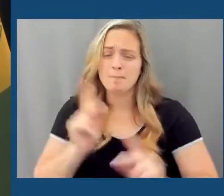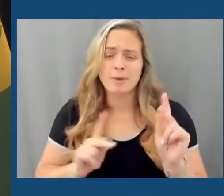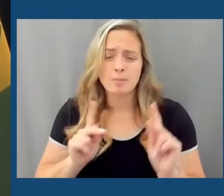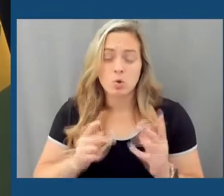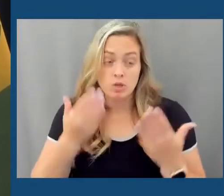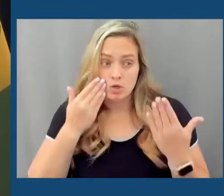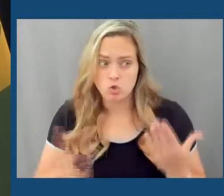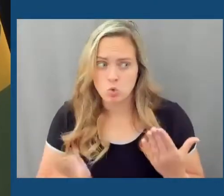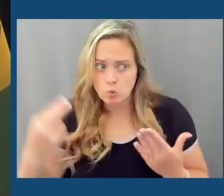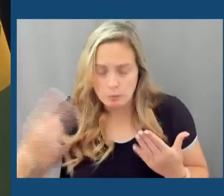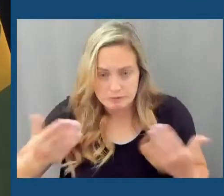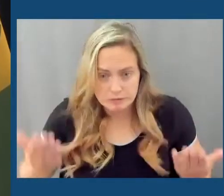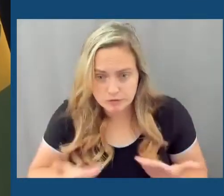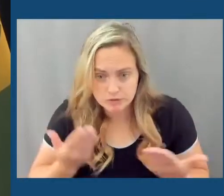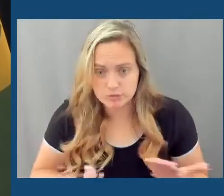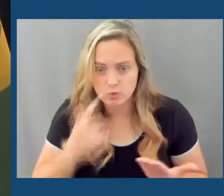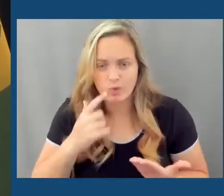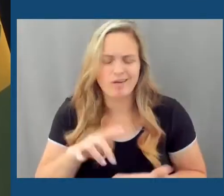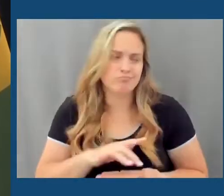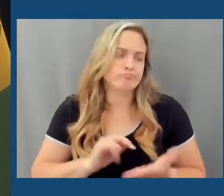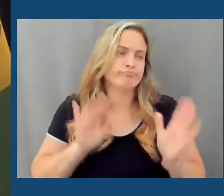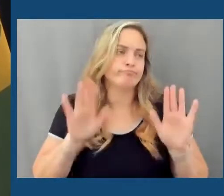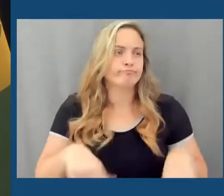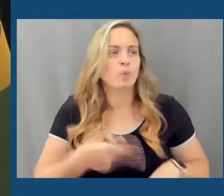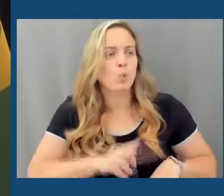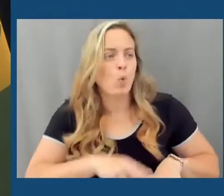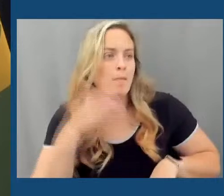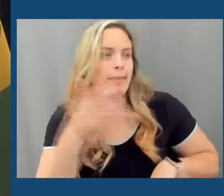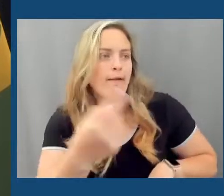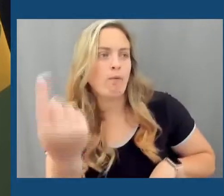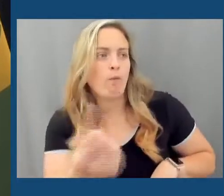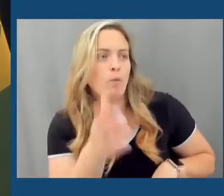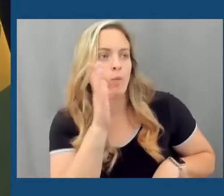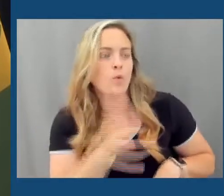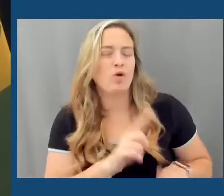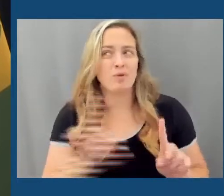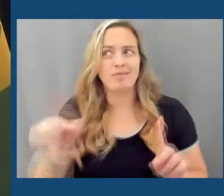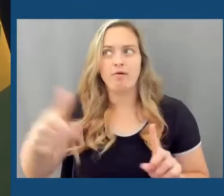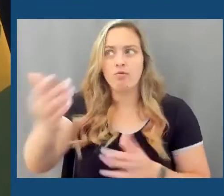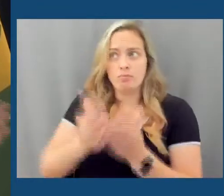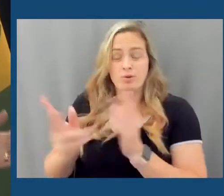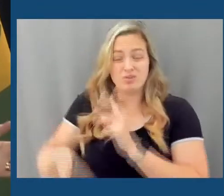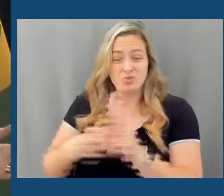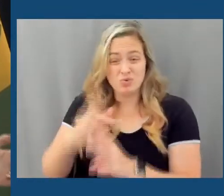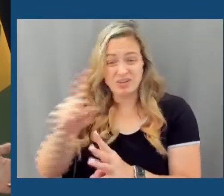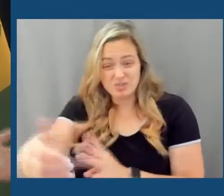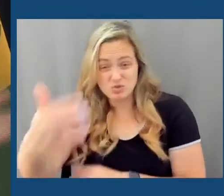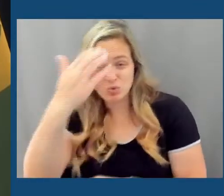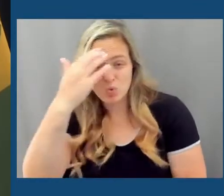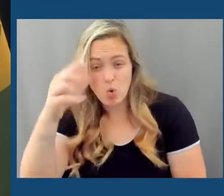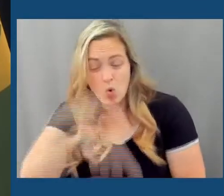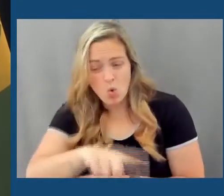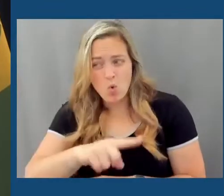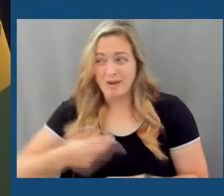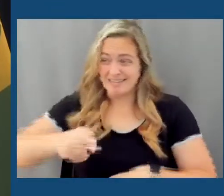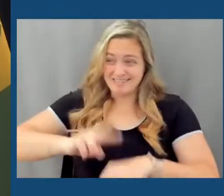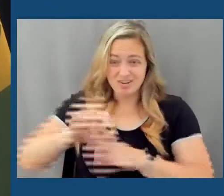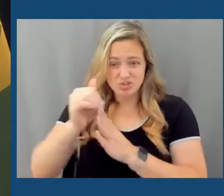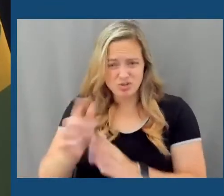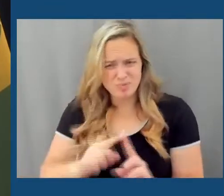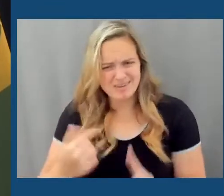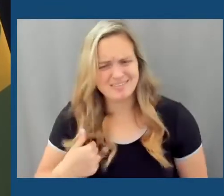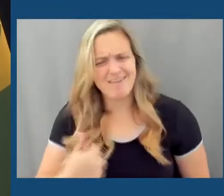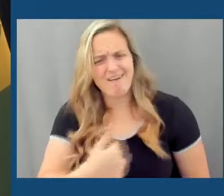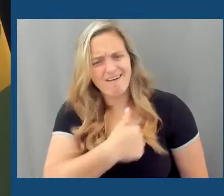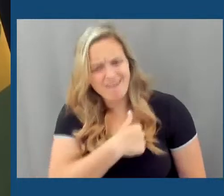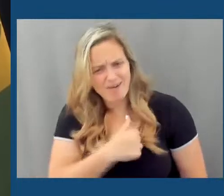this history. We all take it for granted, right? The rest of the world needs to know these stories. He's known as a national leader, but he's ours. We